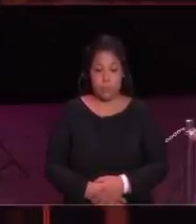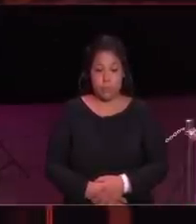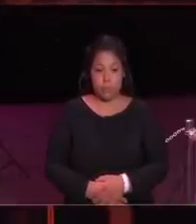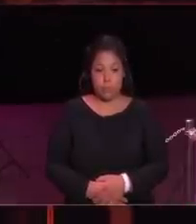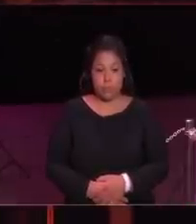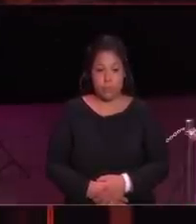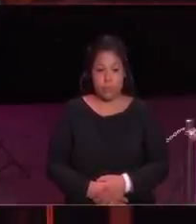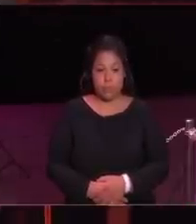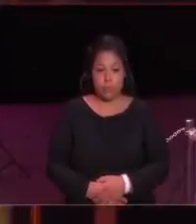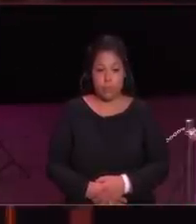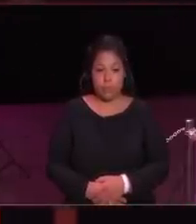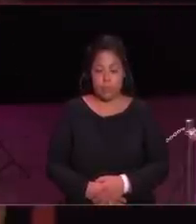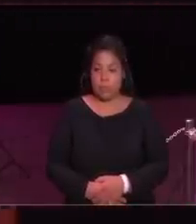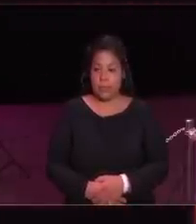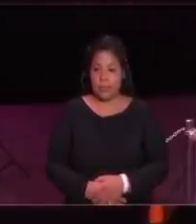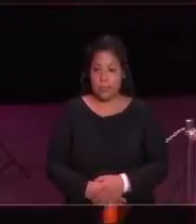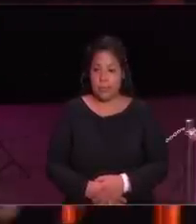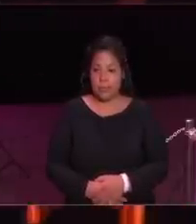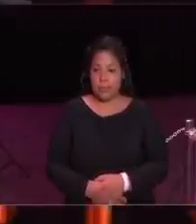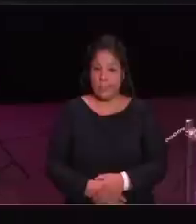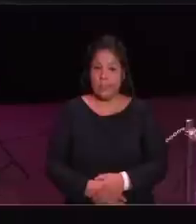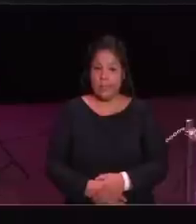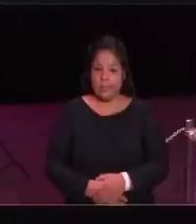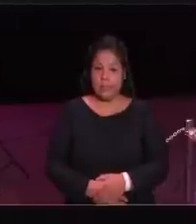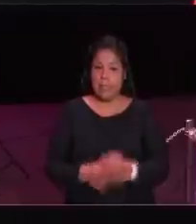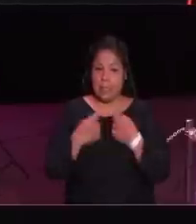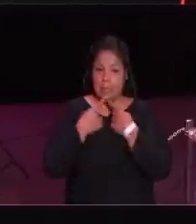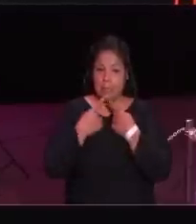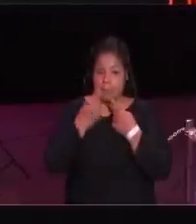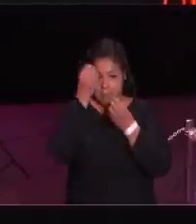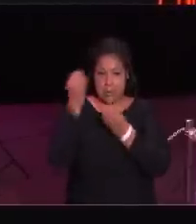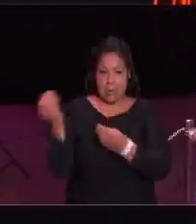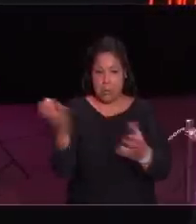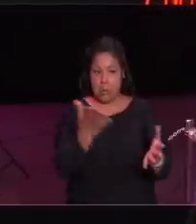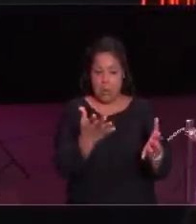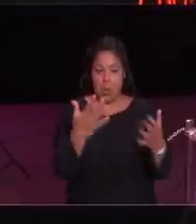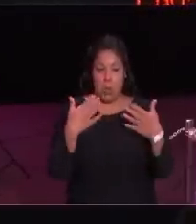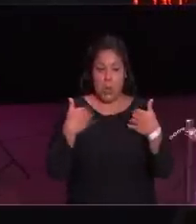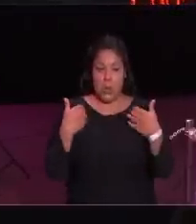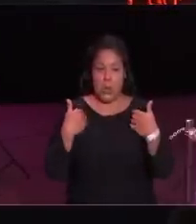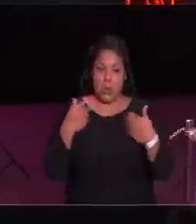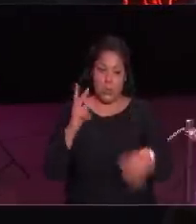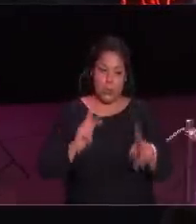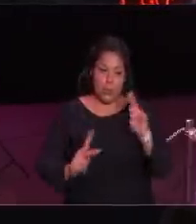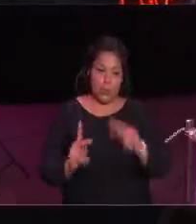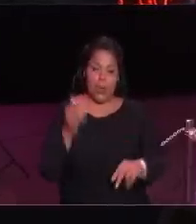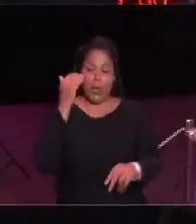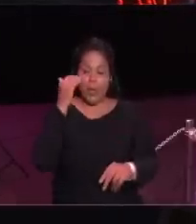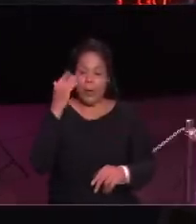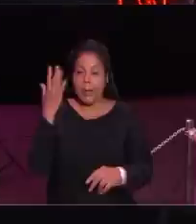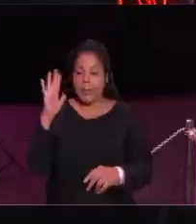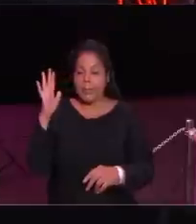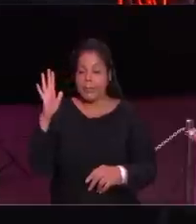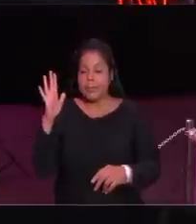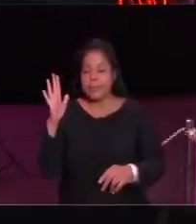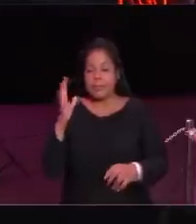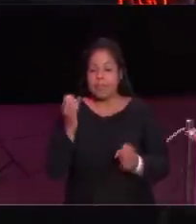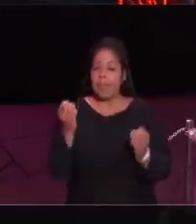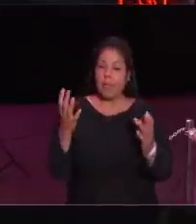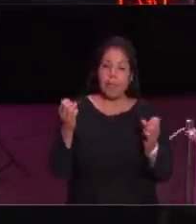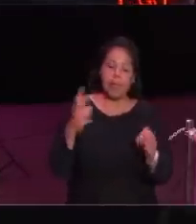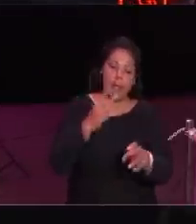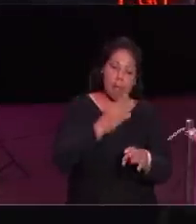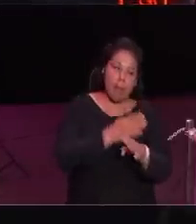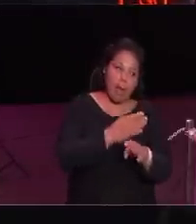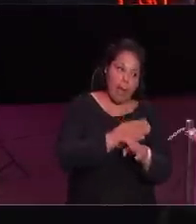name. I'm going to challenge all the young people today, because I noticed that last night a lot of pastors and a lot of bishops came up here and gave